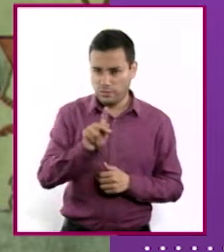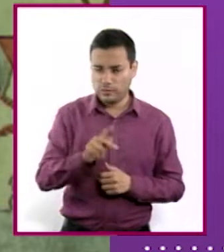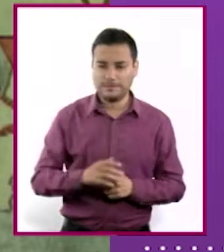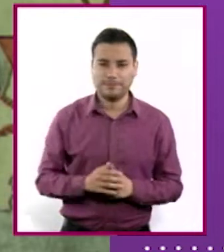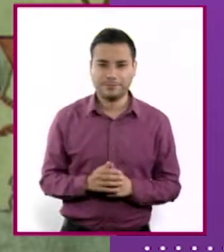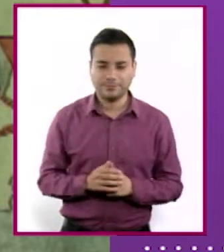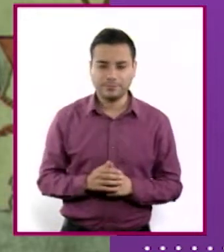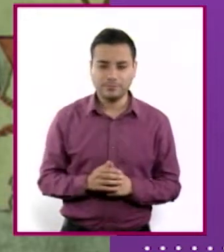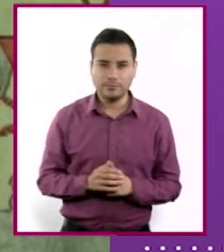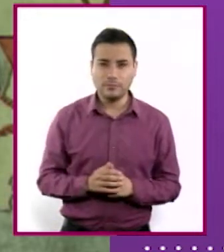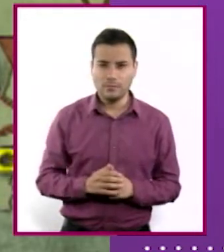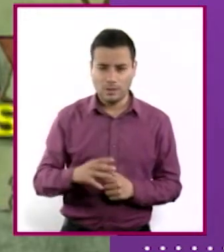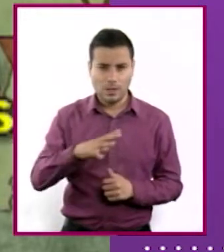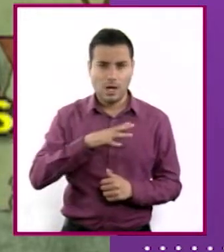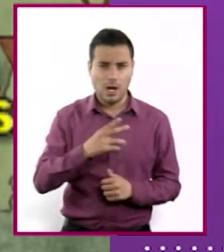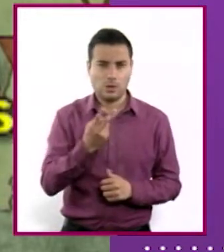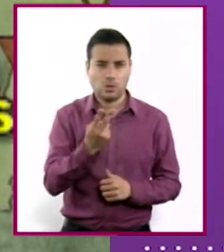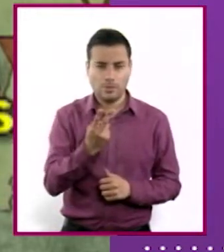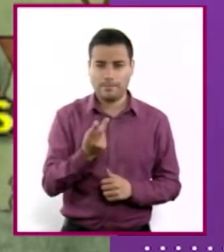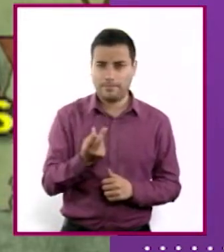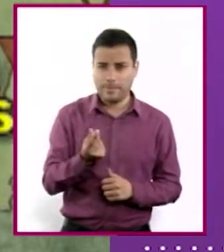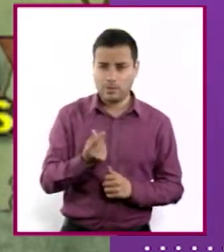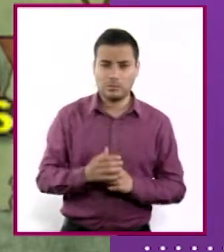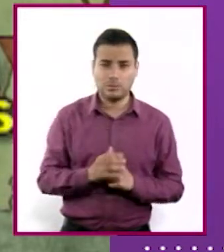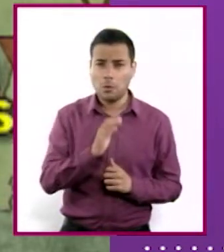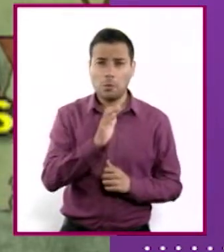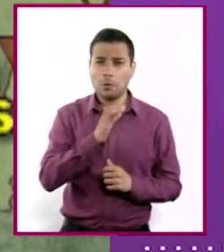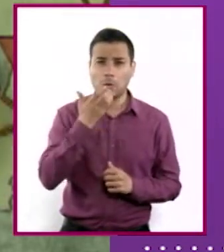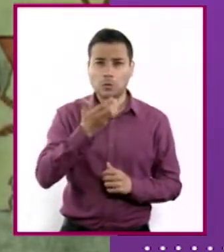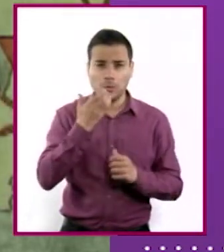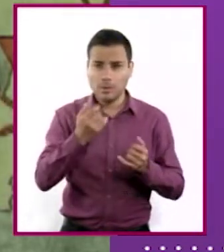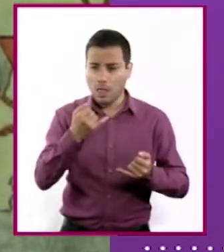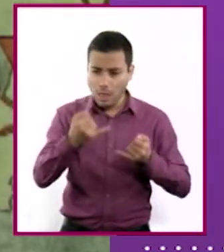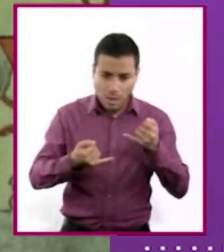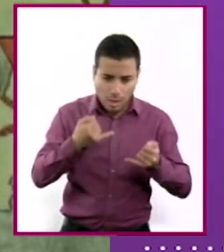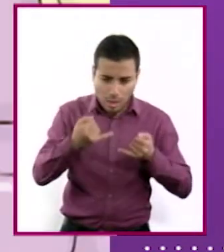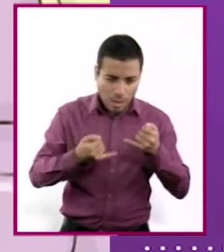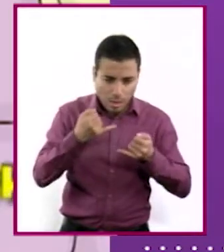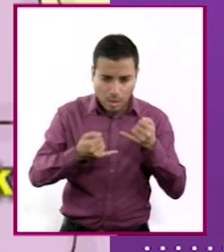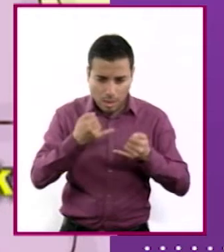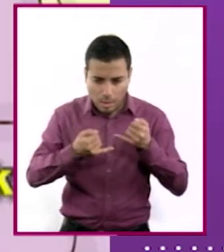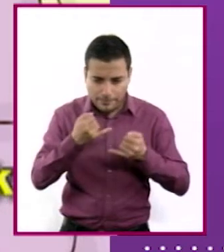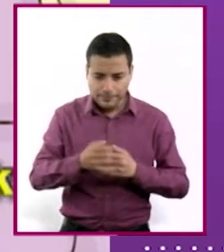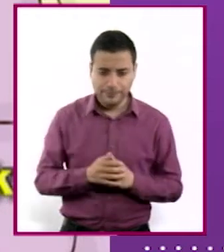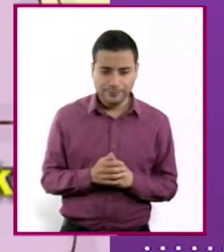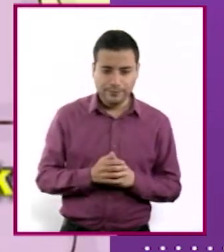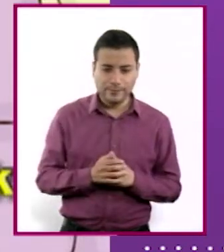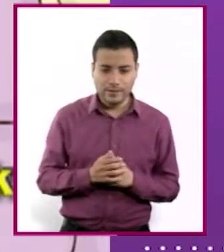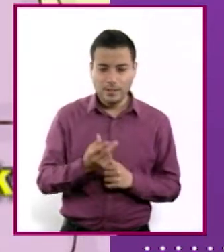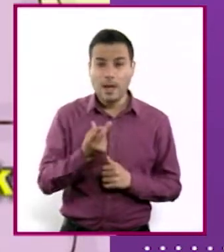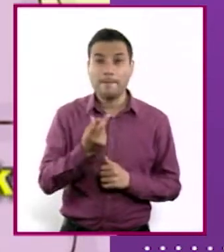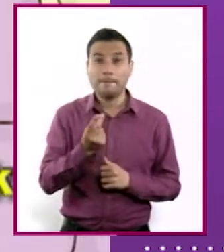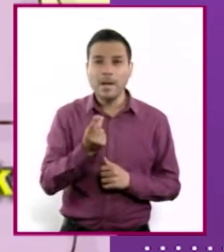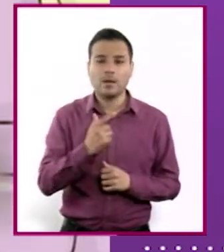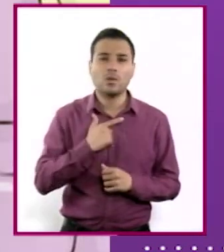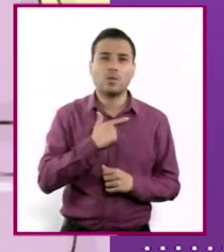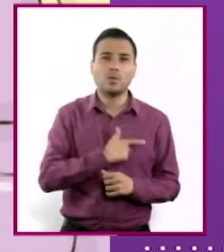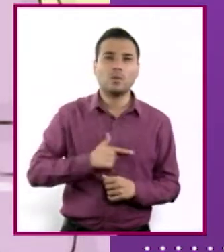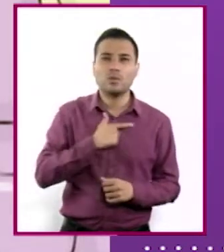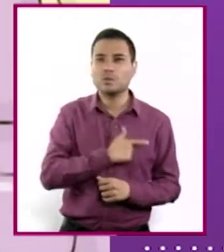She had 2 dogs. She played with the dogs all the time. The dogs liked to jump and